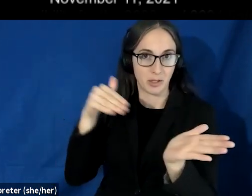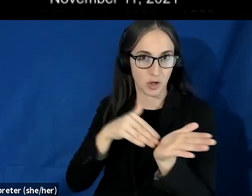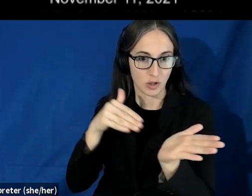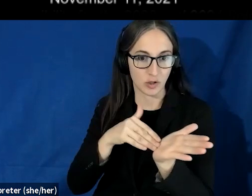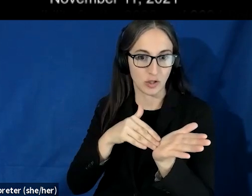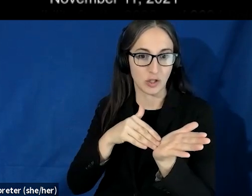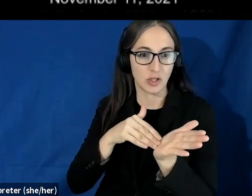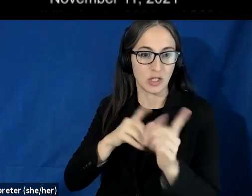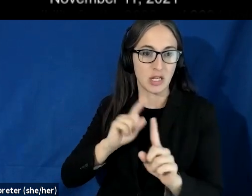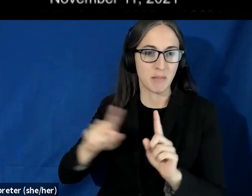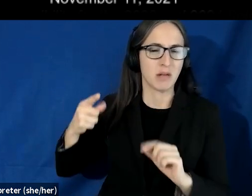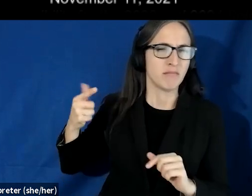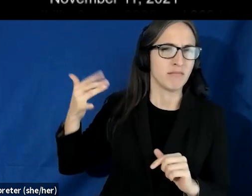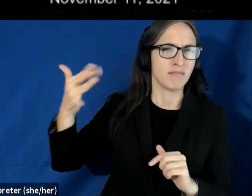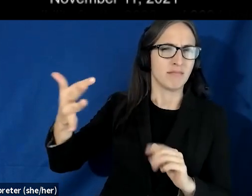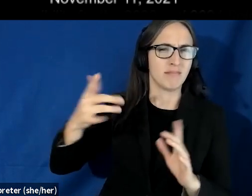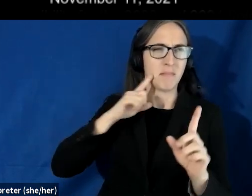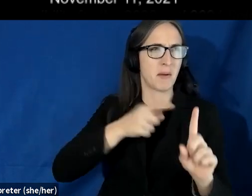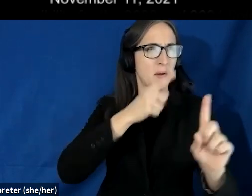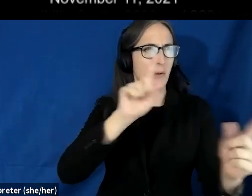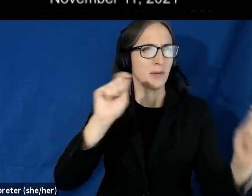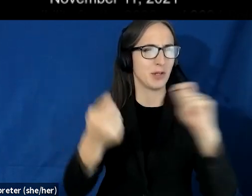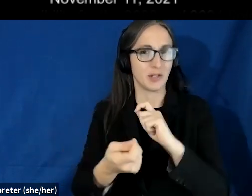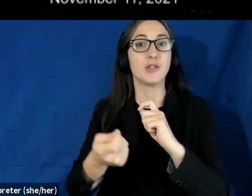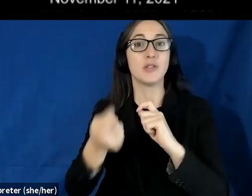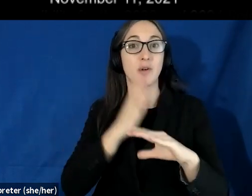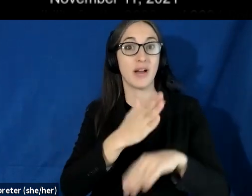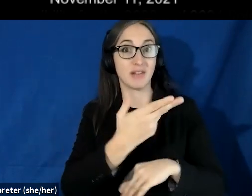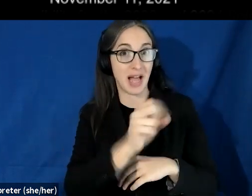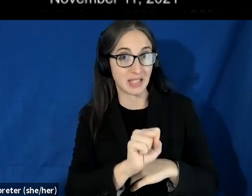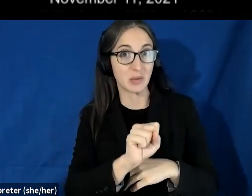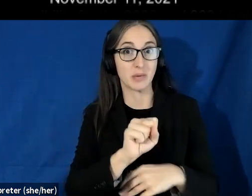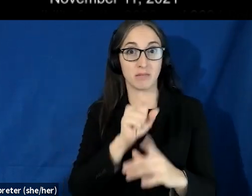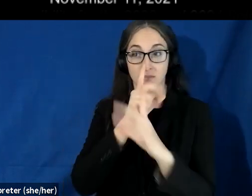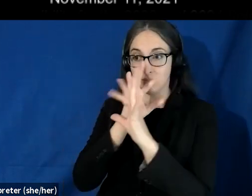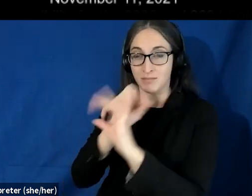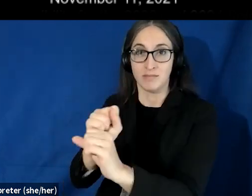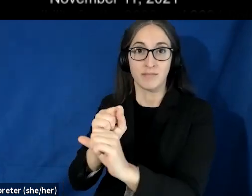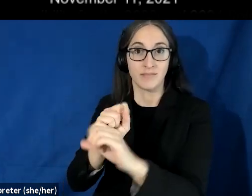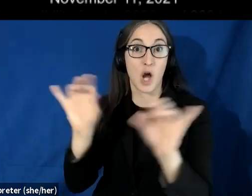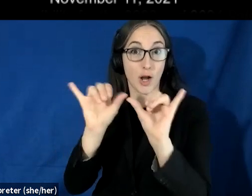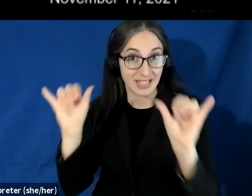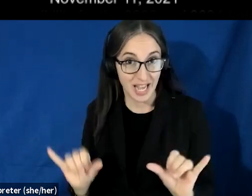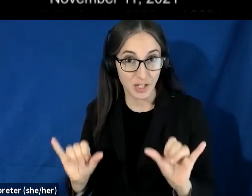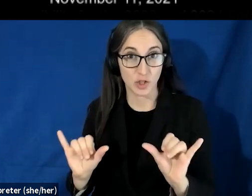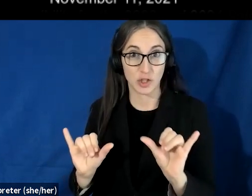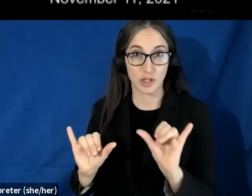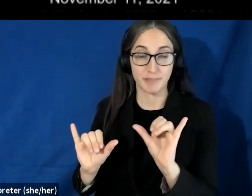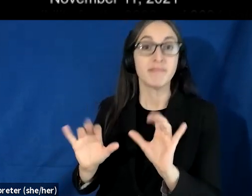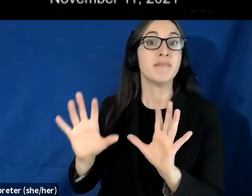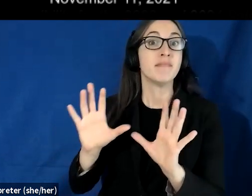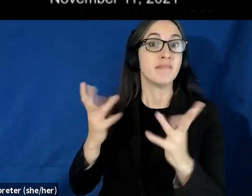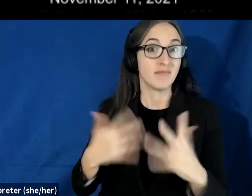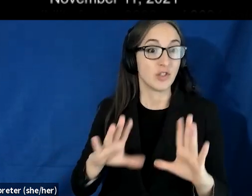my observations. First year of high school, I got interested in architecture. And then after joining the robotic team